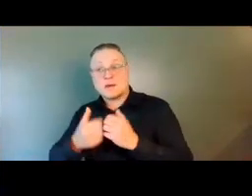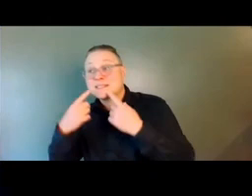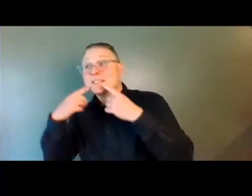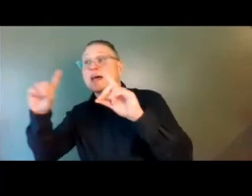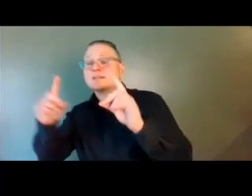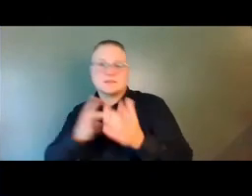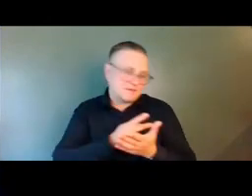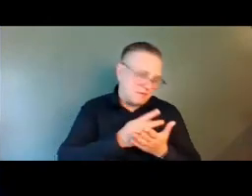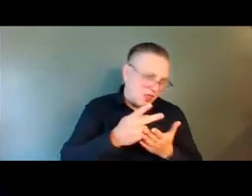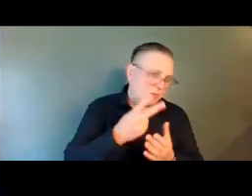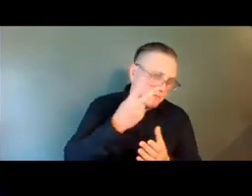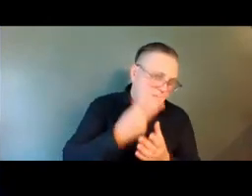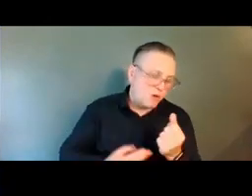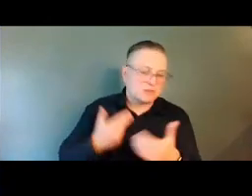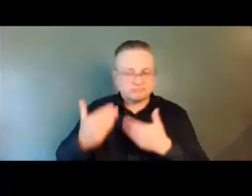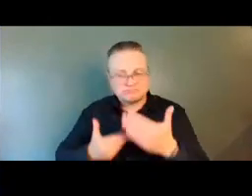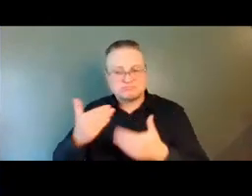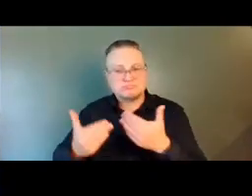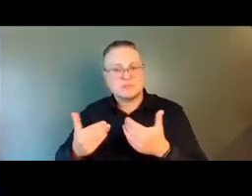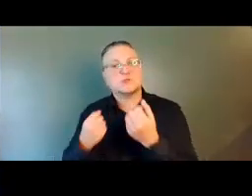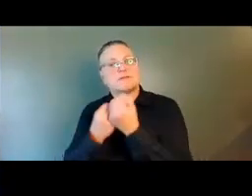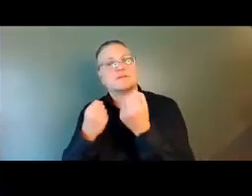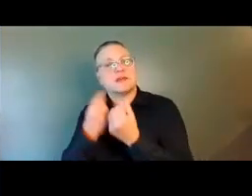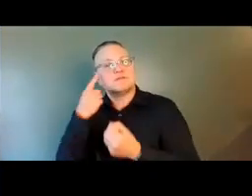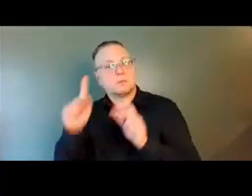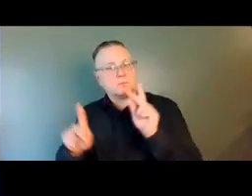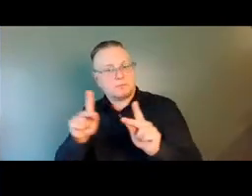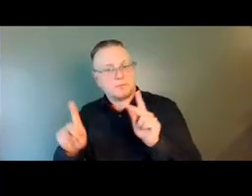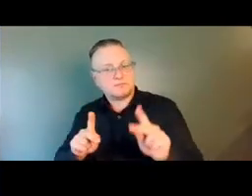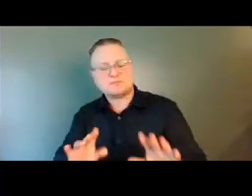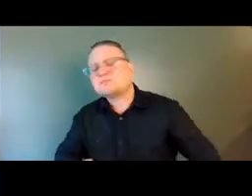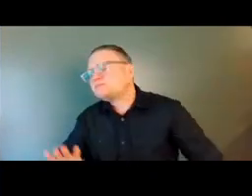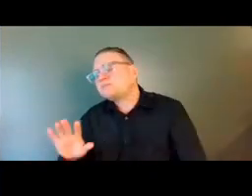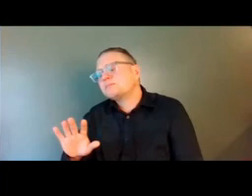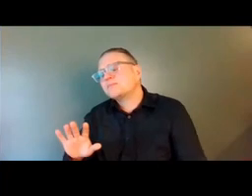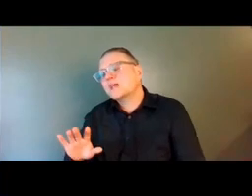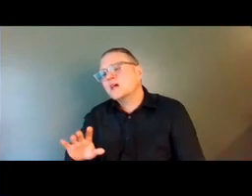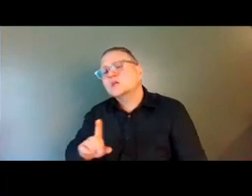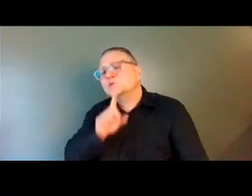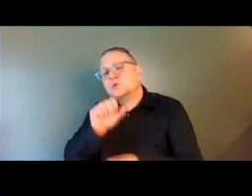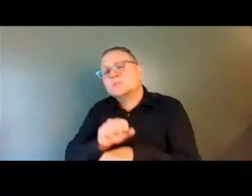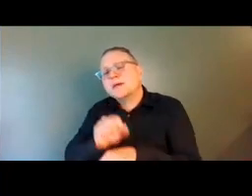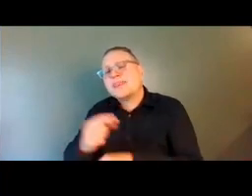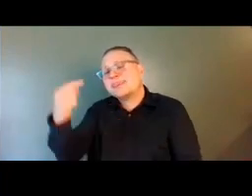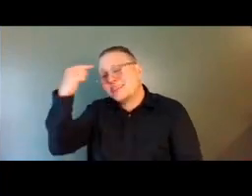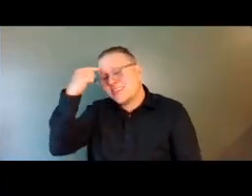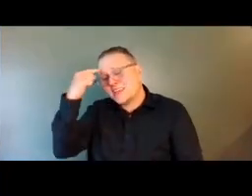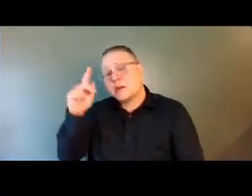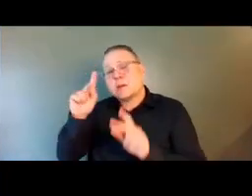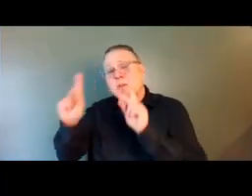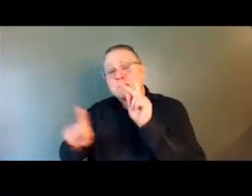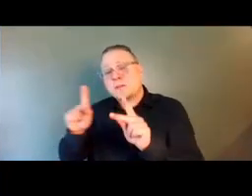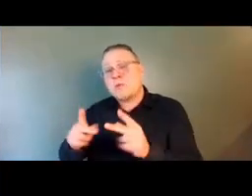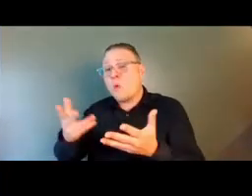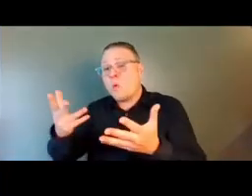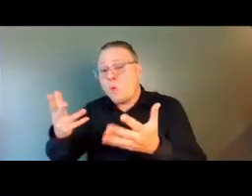helping people along, because I truly don't believe people intend on purpose to be hurtful or to throw